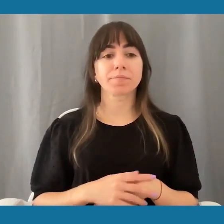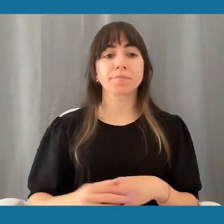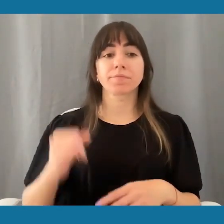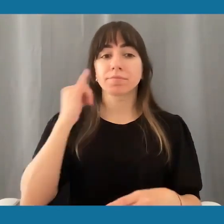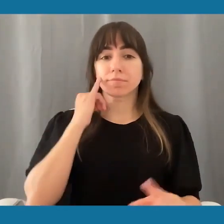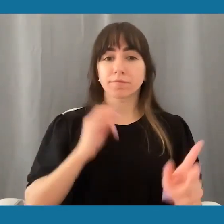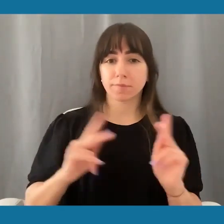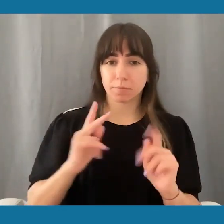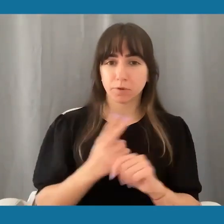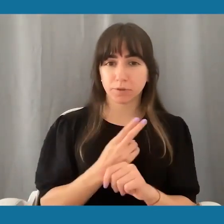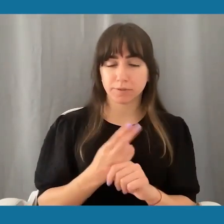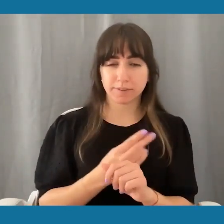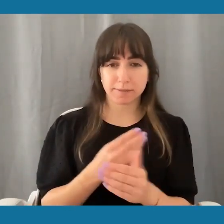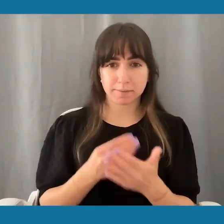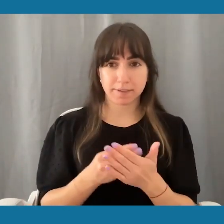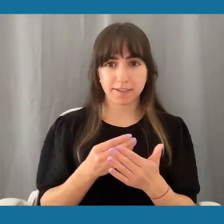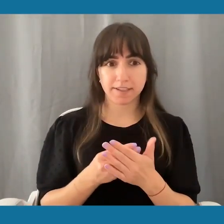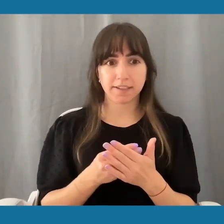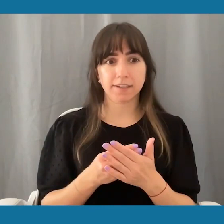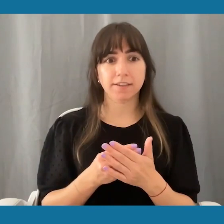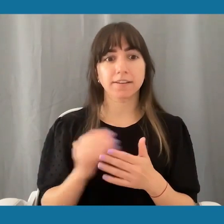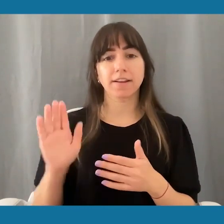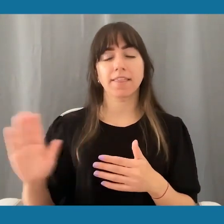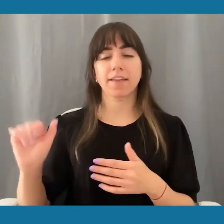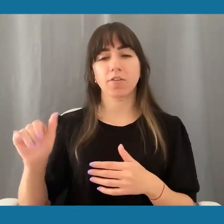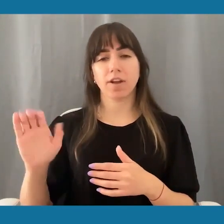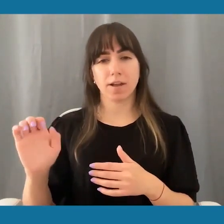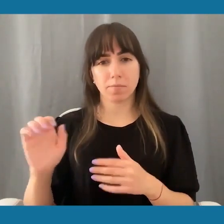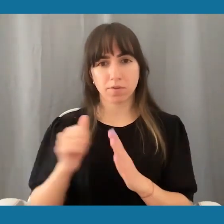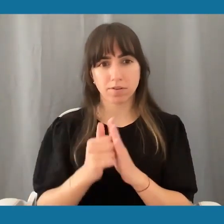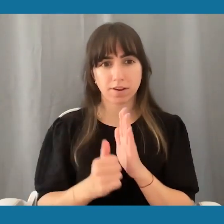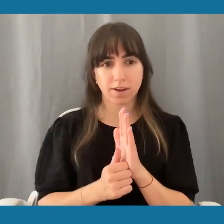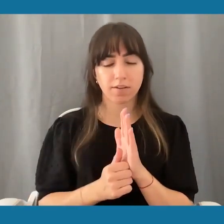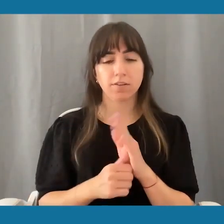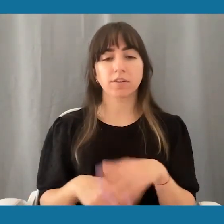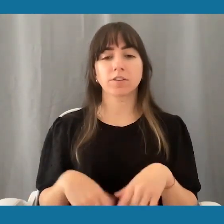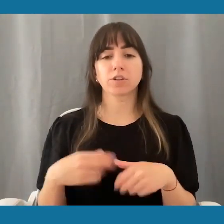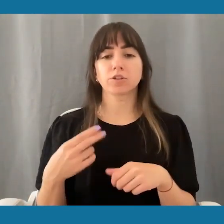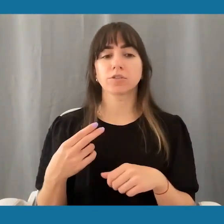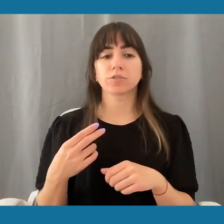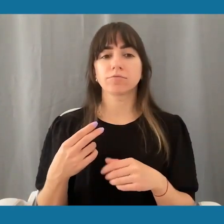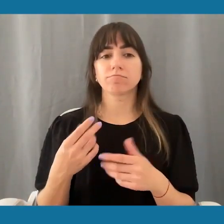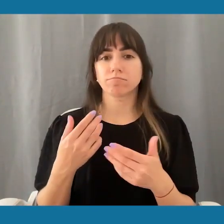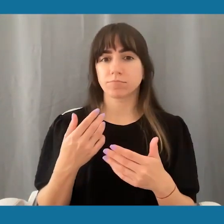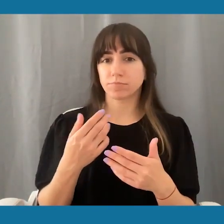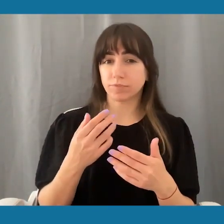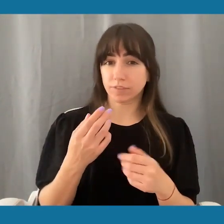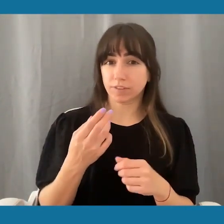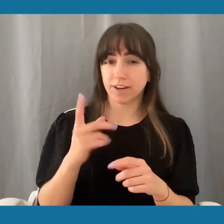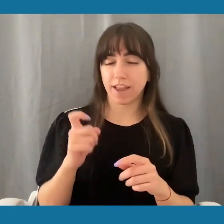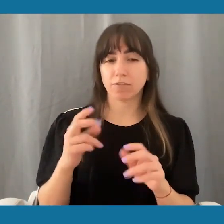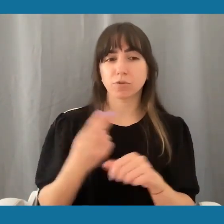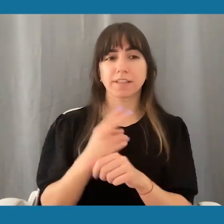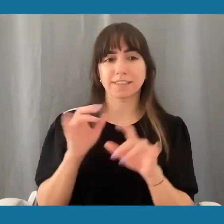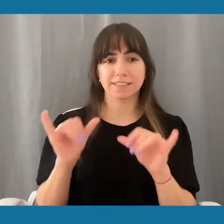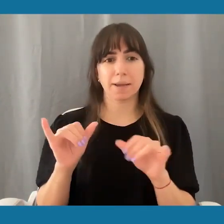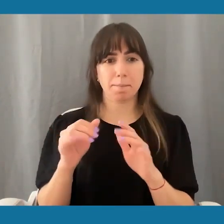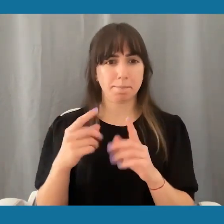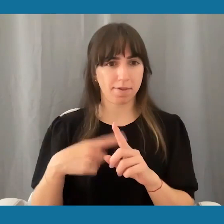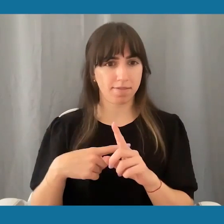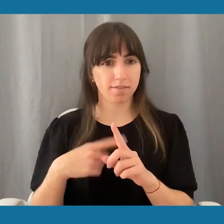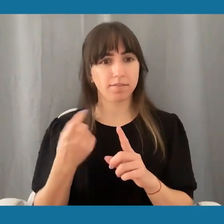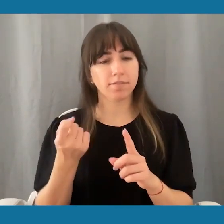it in the same month. However, if funds are withdrawn and held past the end of the month and they're for housing or